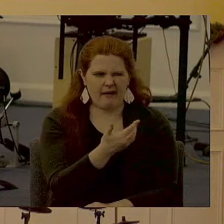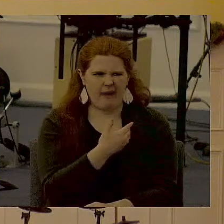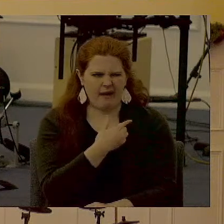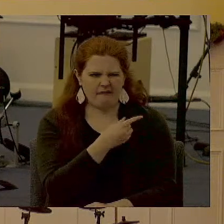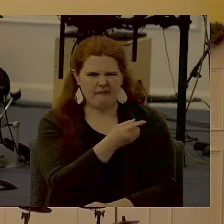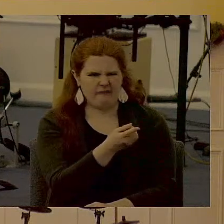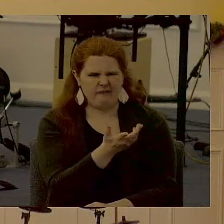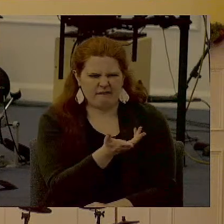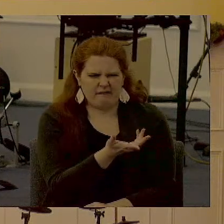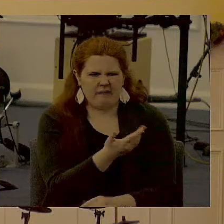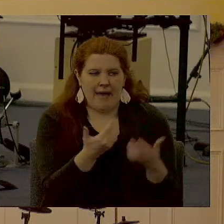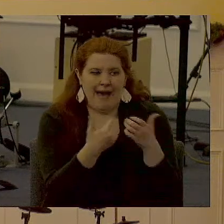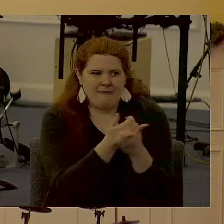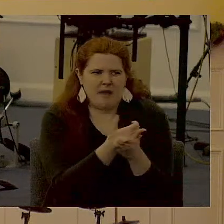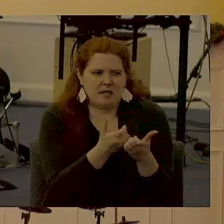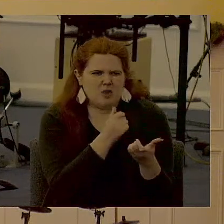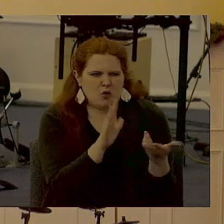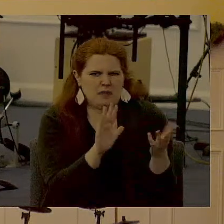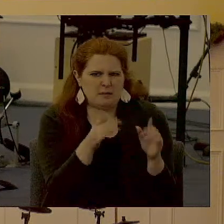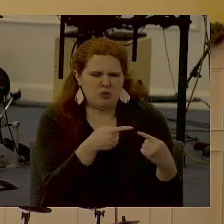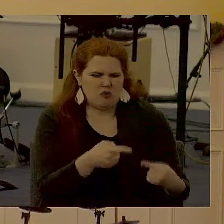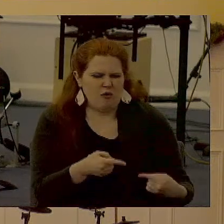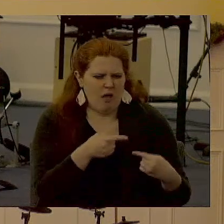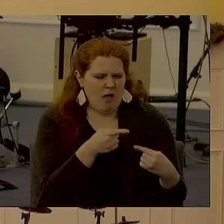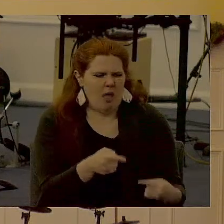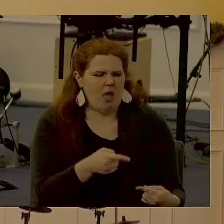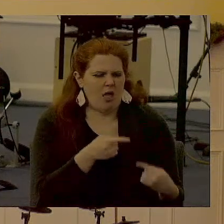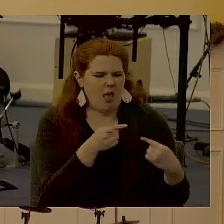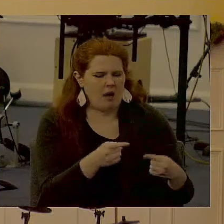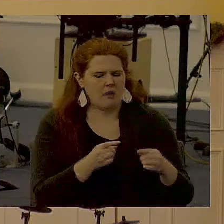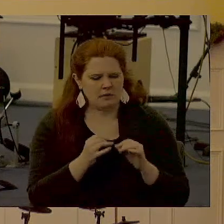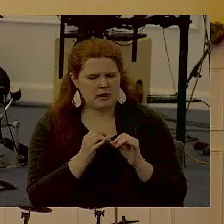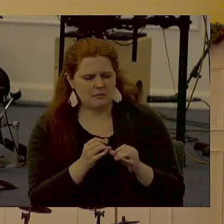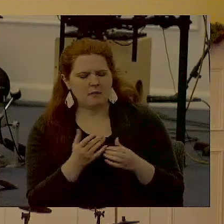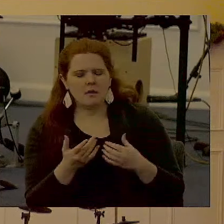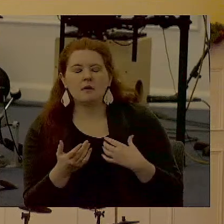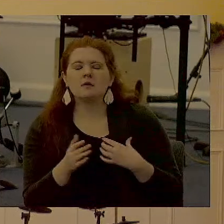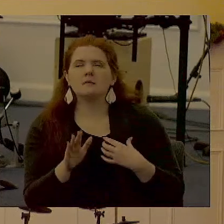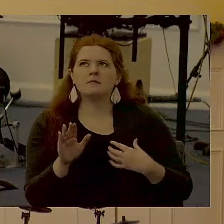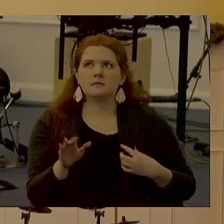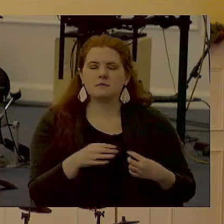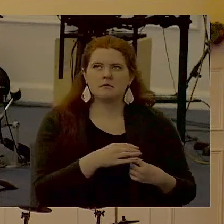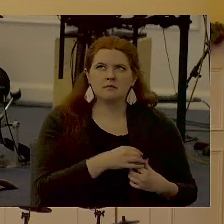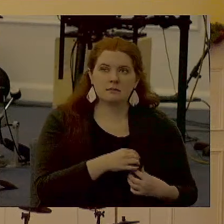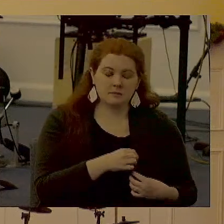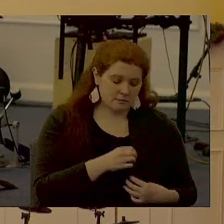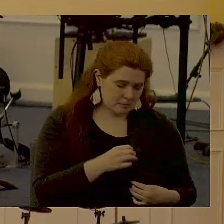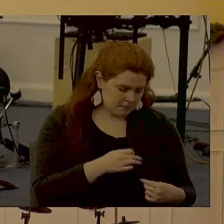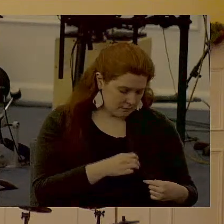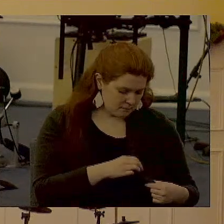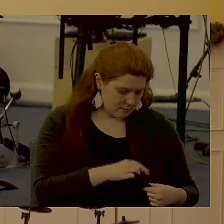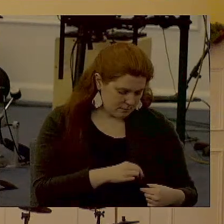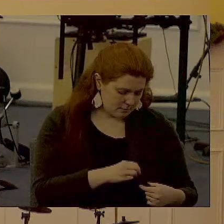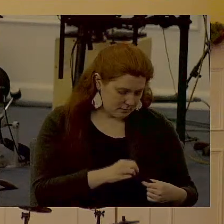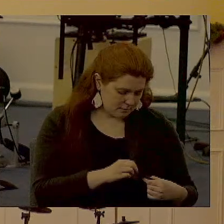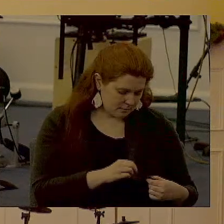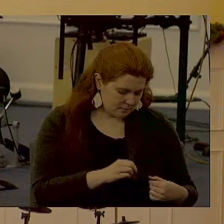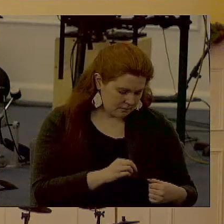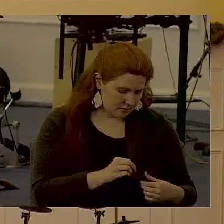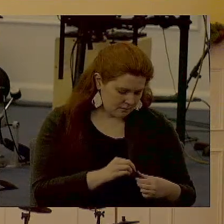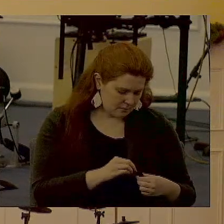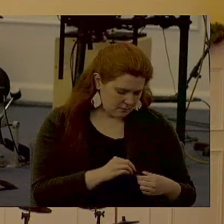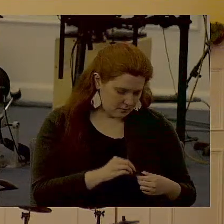who don't seem to struggle for the things that we seem to struggle for. And here's the thing, over and